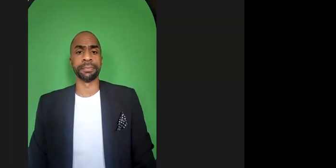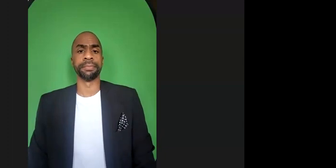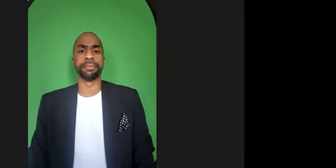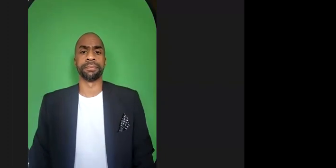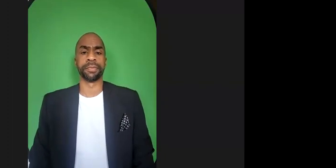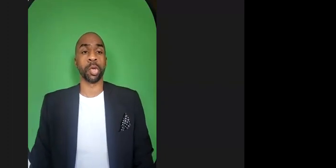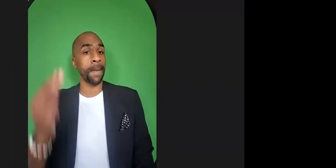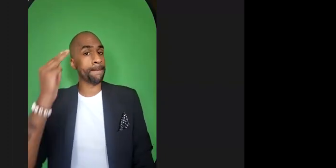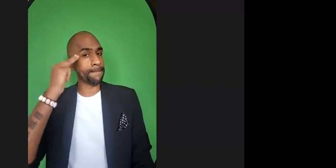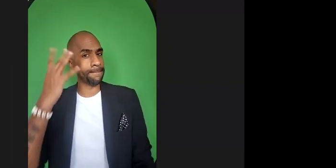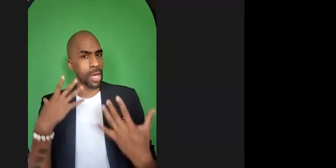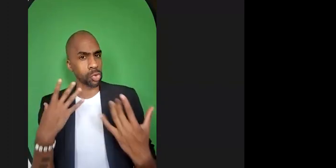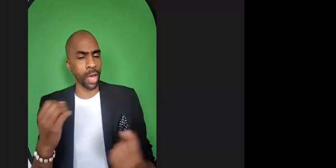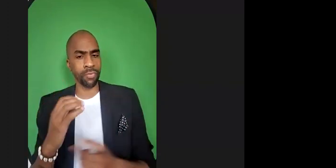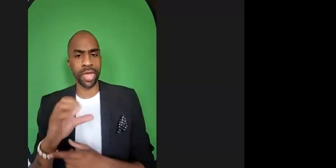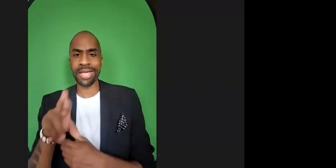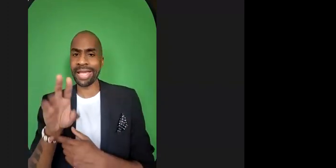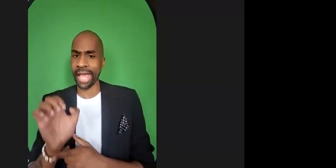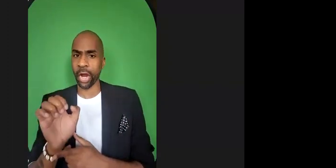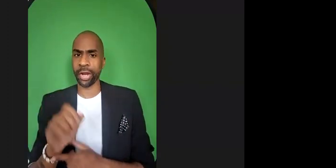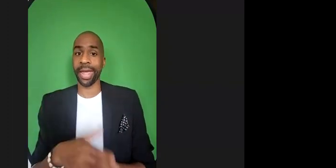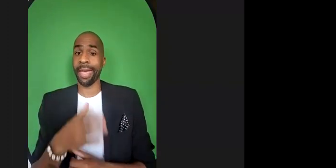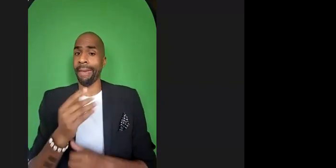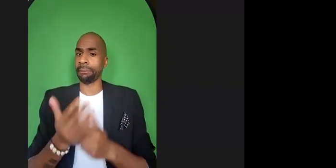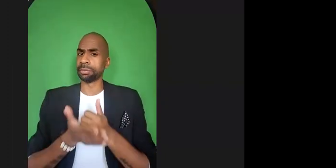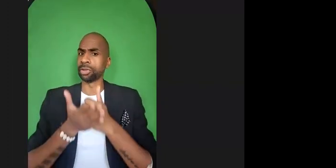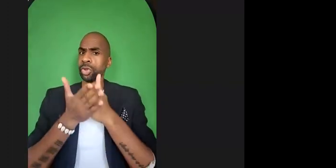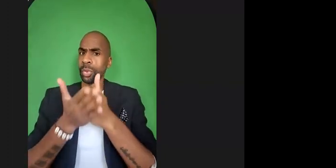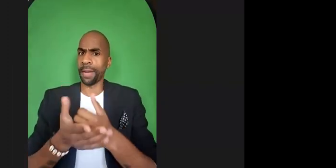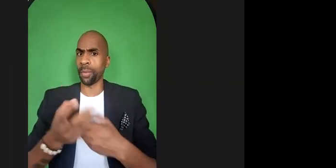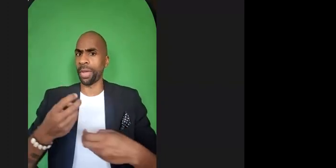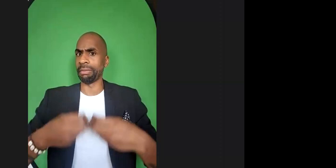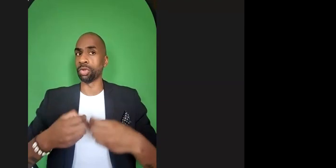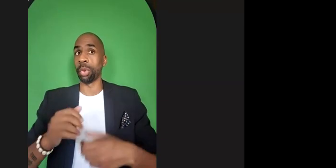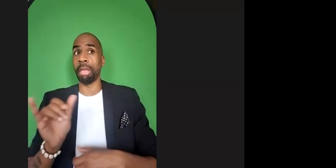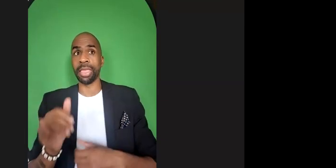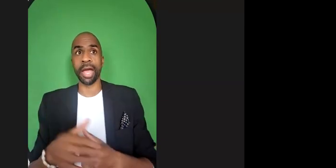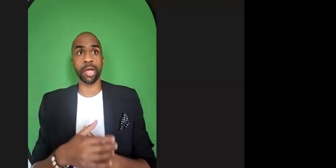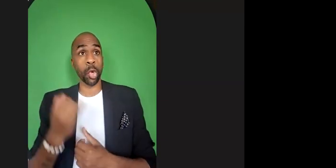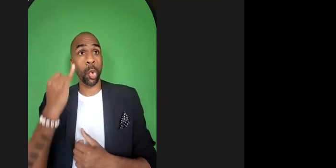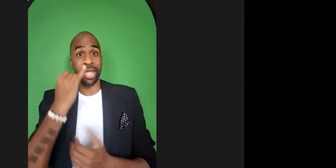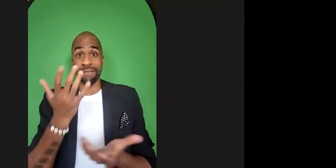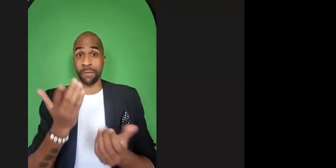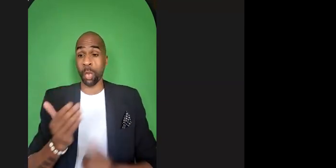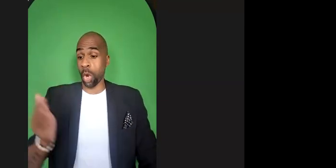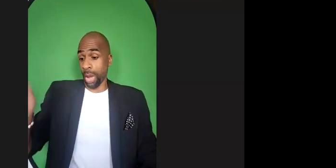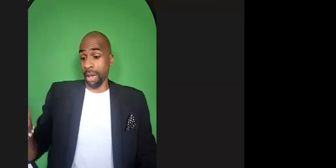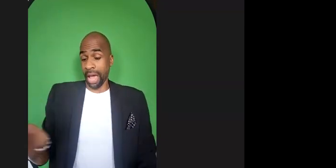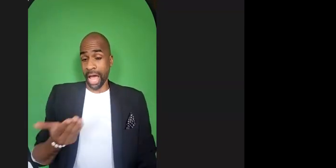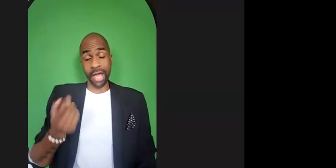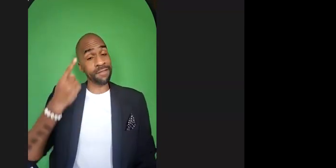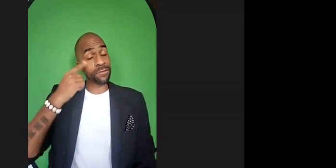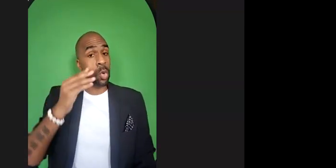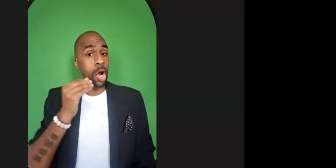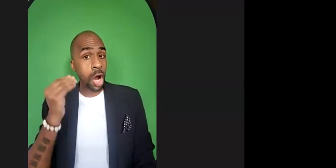mental health care, and to also help with practical issues, like if they want to hire a caregiver for the home, the social worker might help with